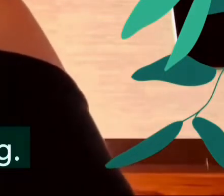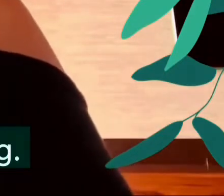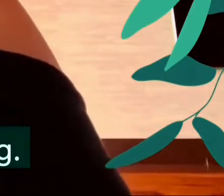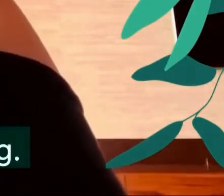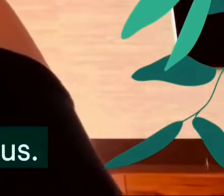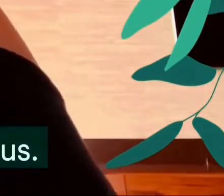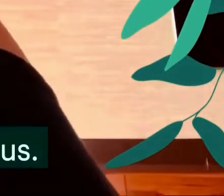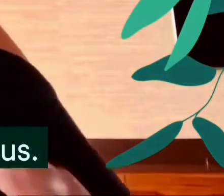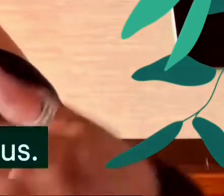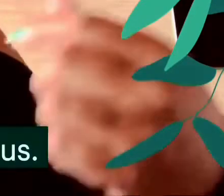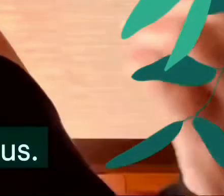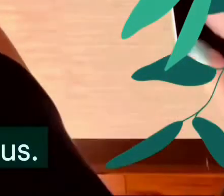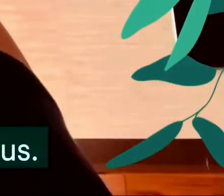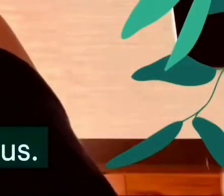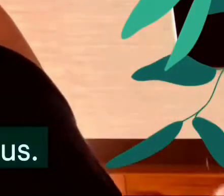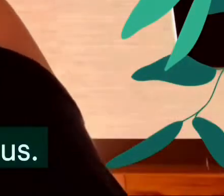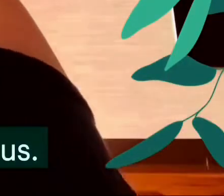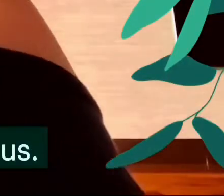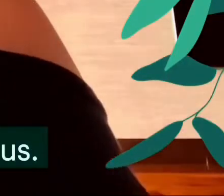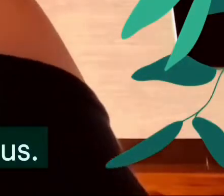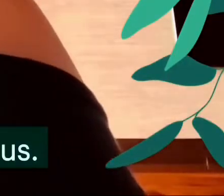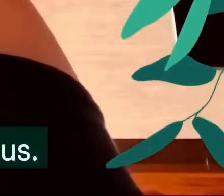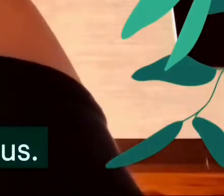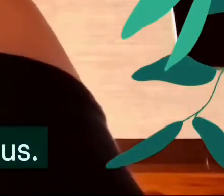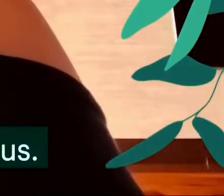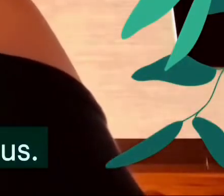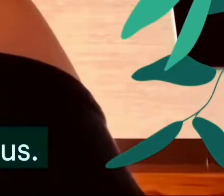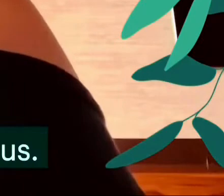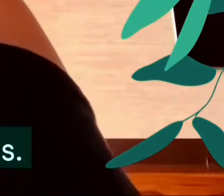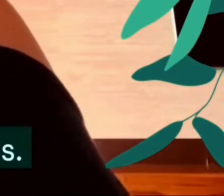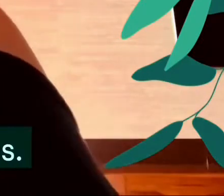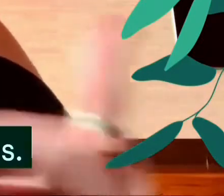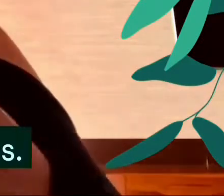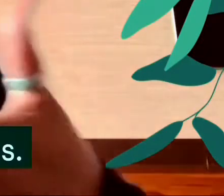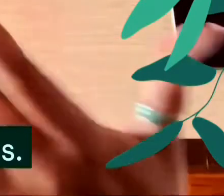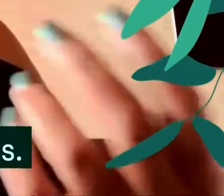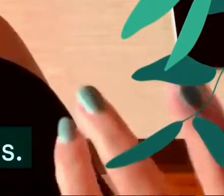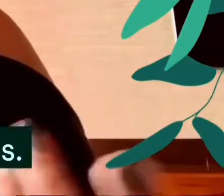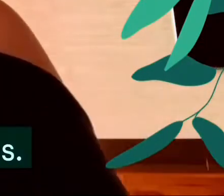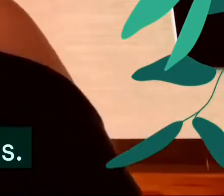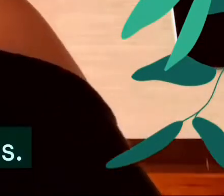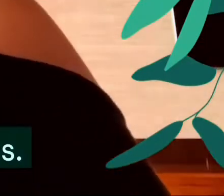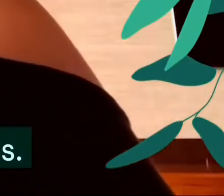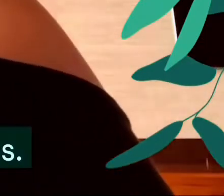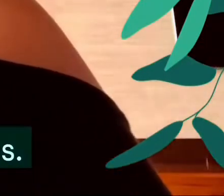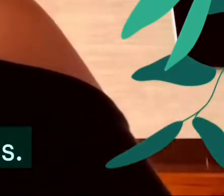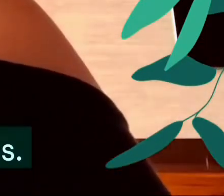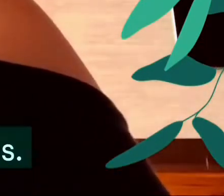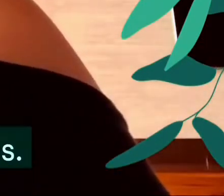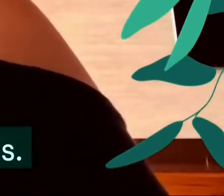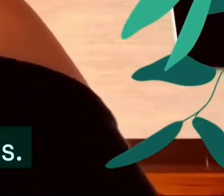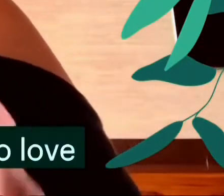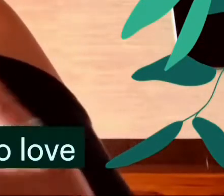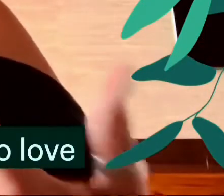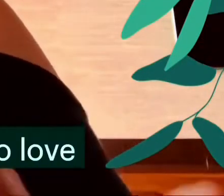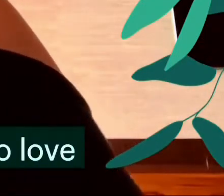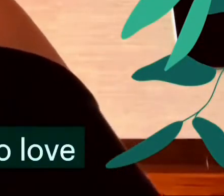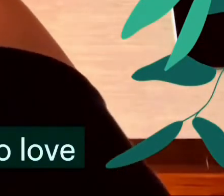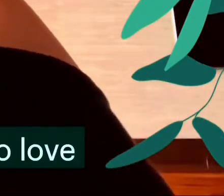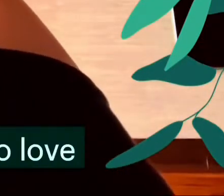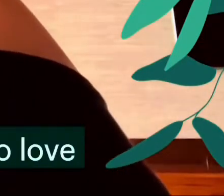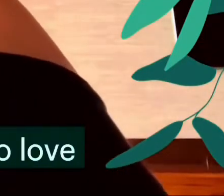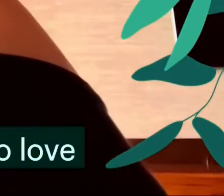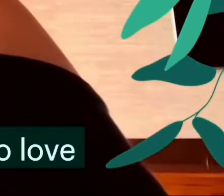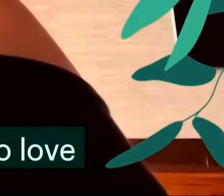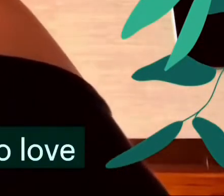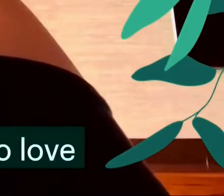coming, easily release systems that hate us, easily build systems that love us, easily build